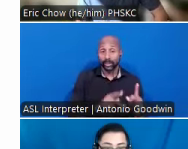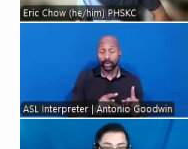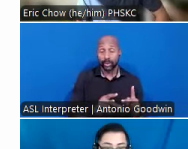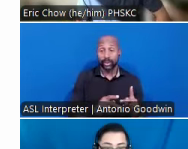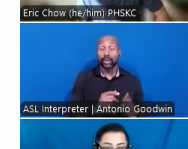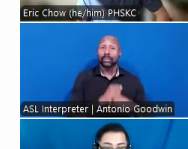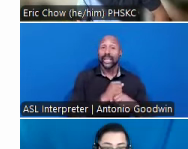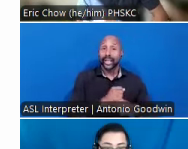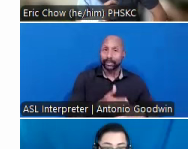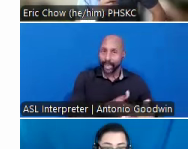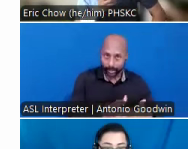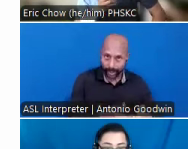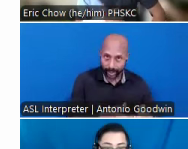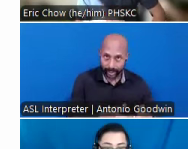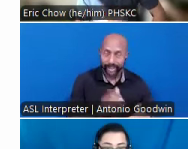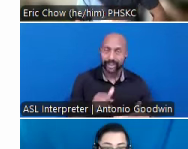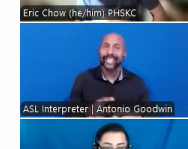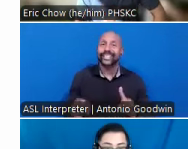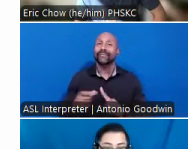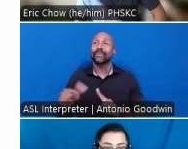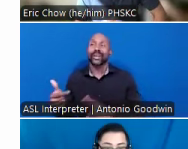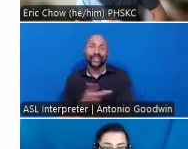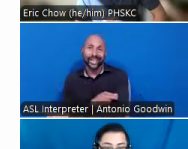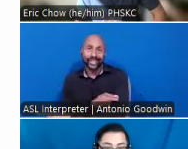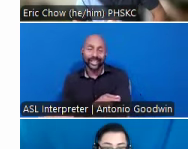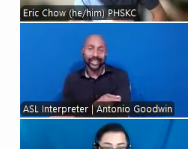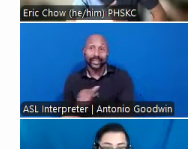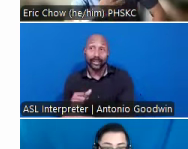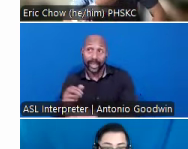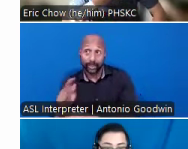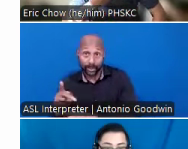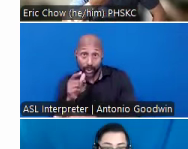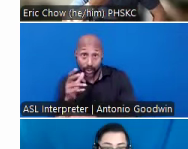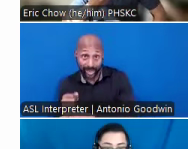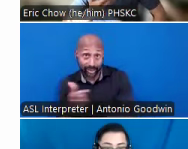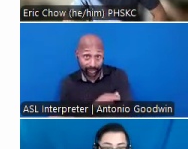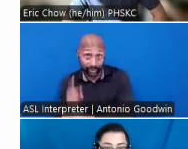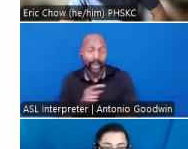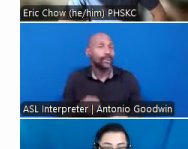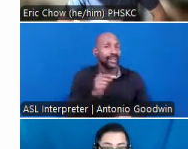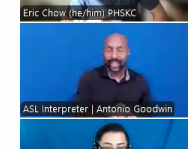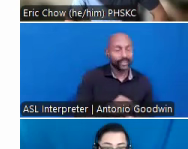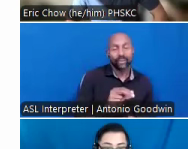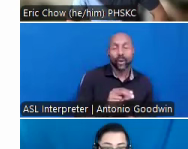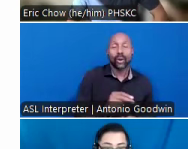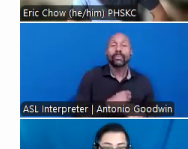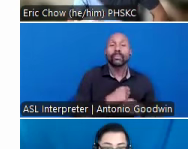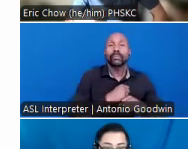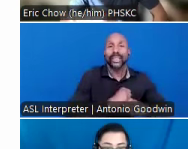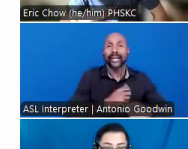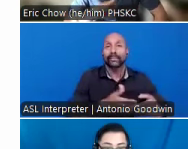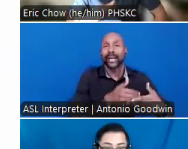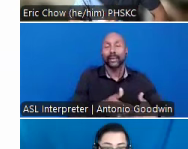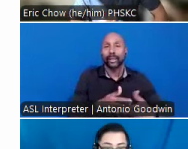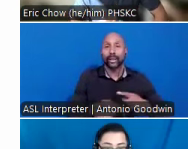the baby, who typically would be too young to receive other vaccinations. So when mom gets the vaccine,